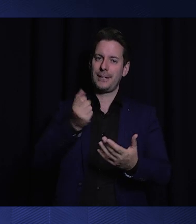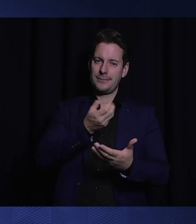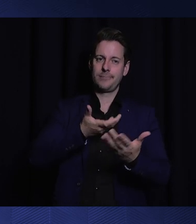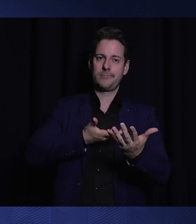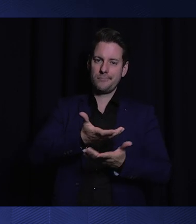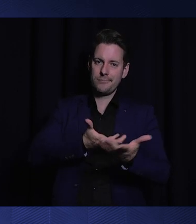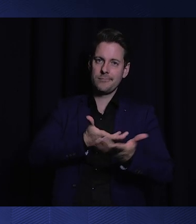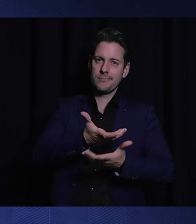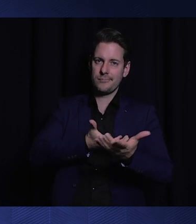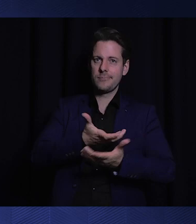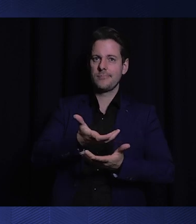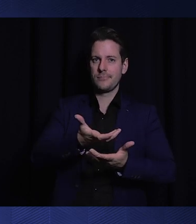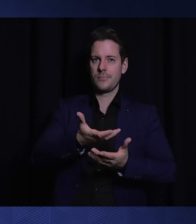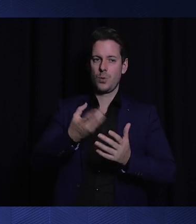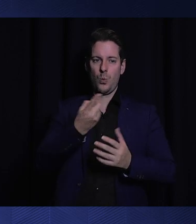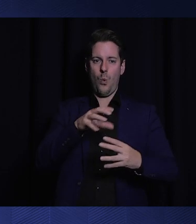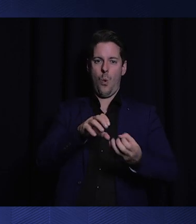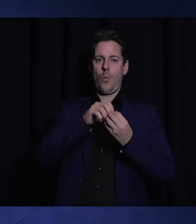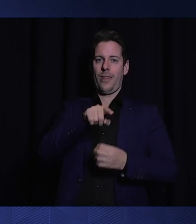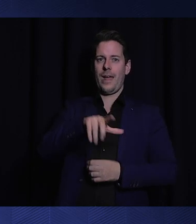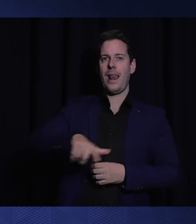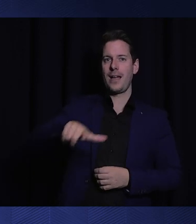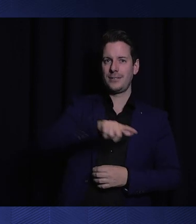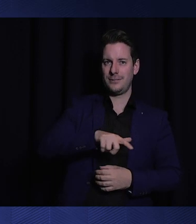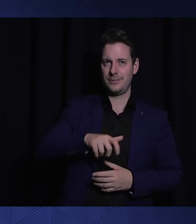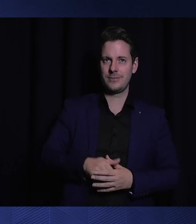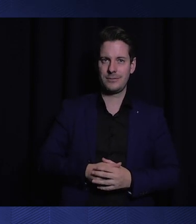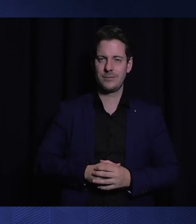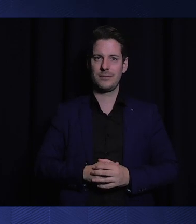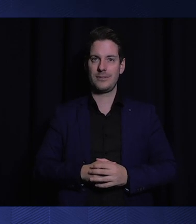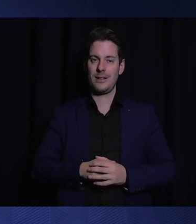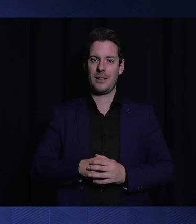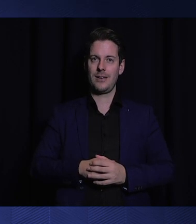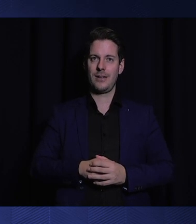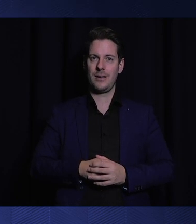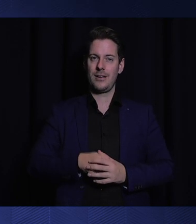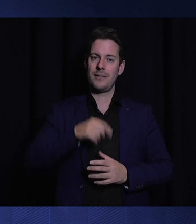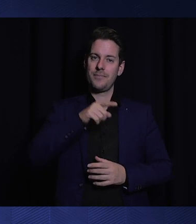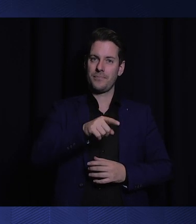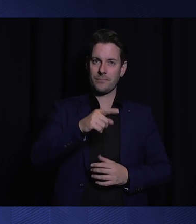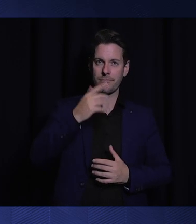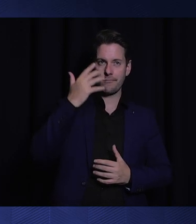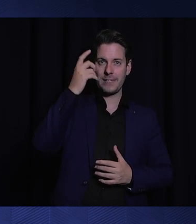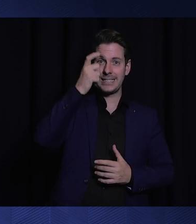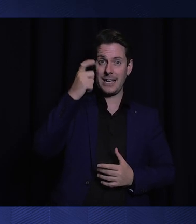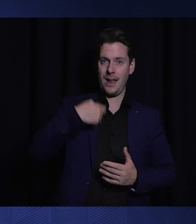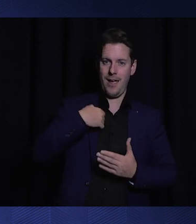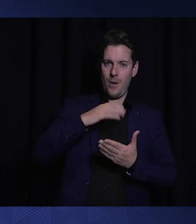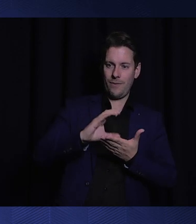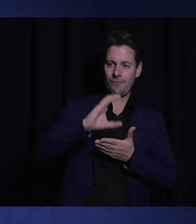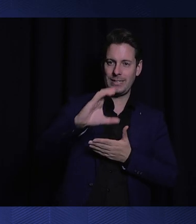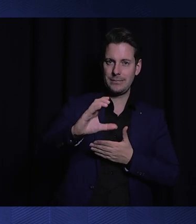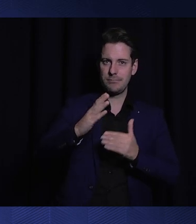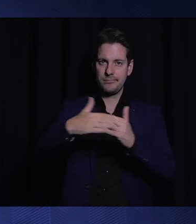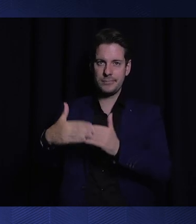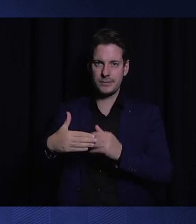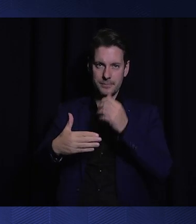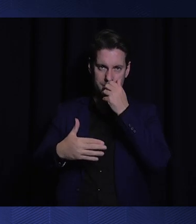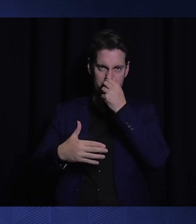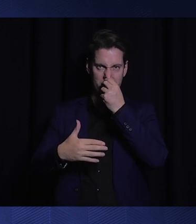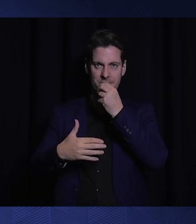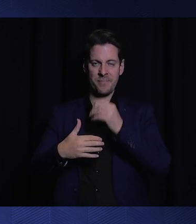some cities only focus on the building of image sponge projects, making